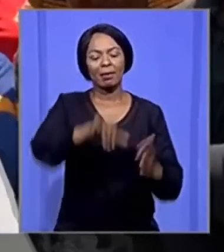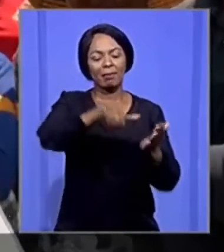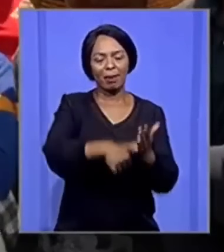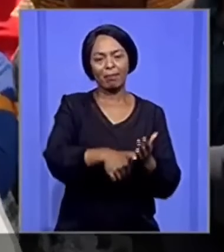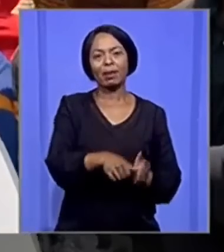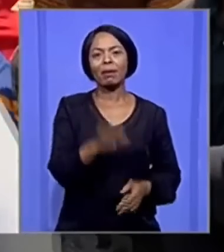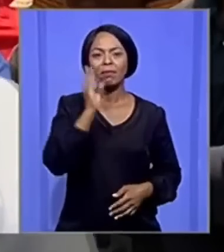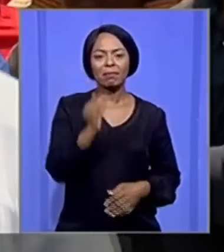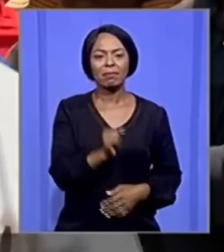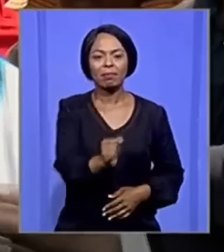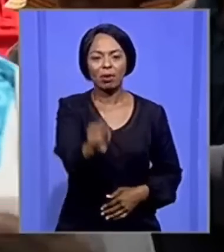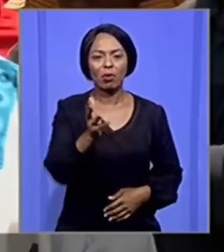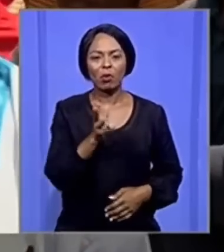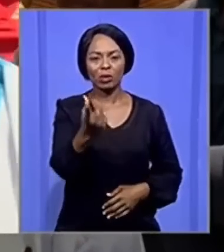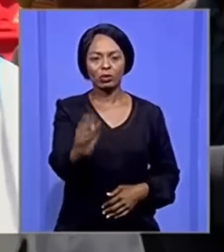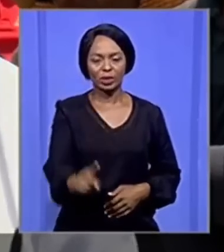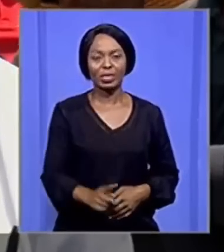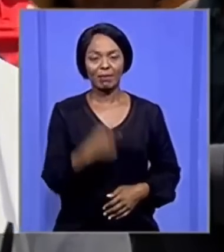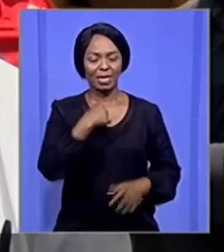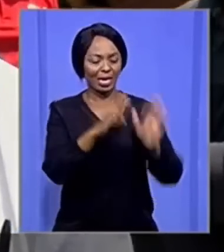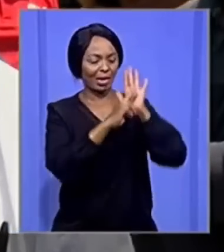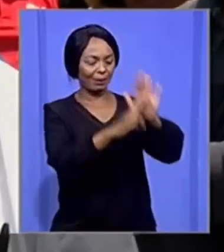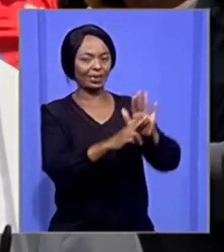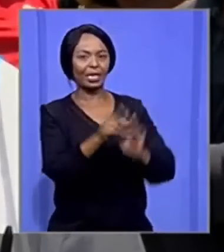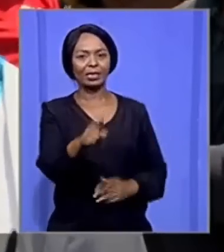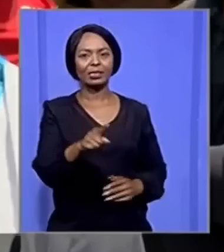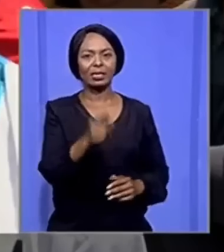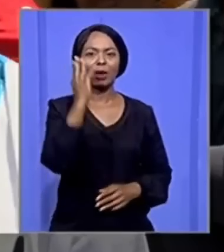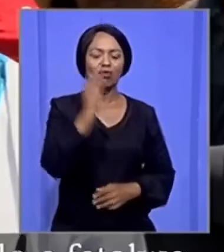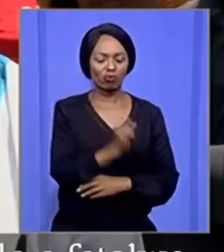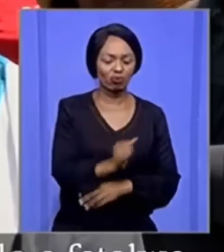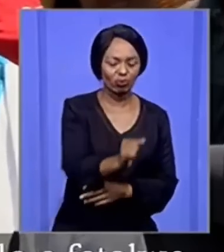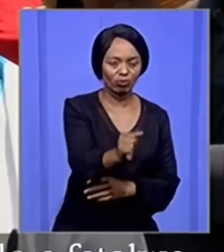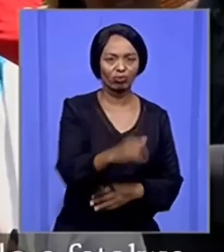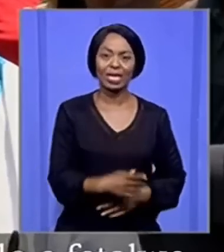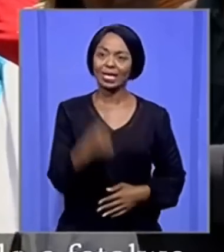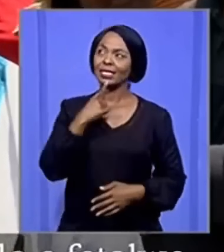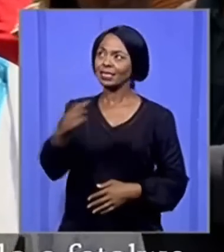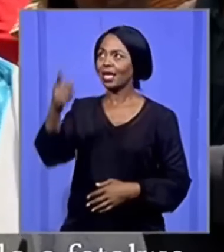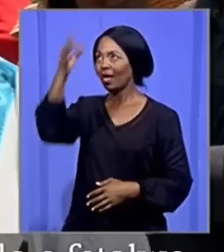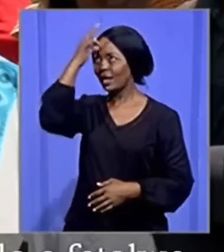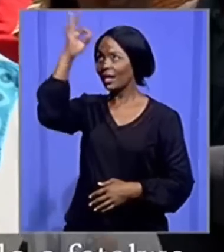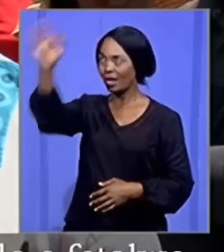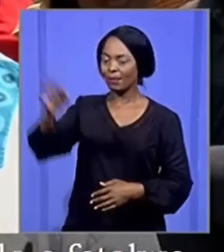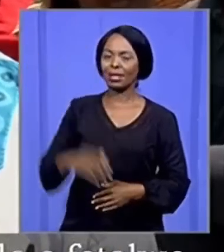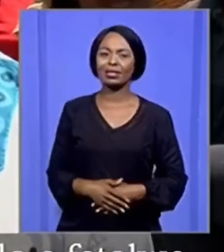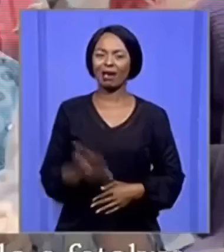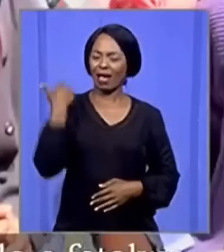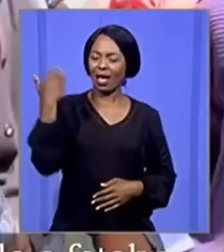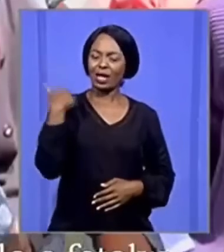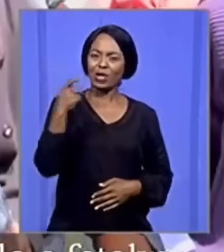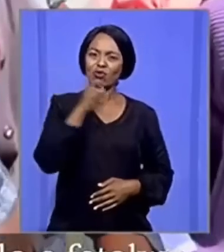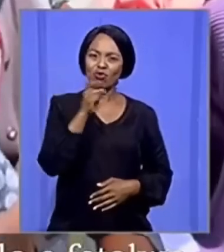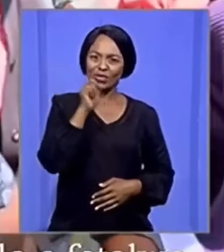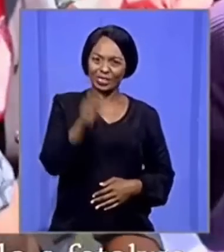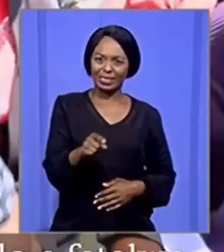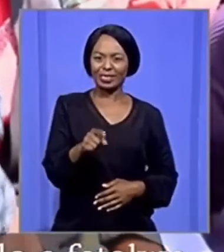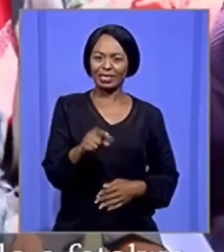na ba nthupile gore ke botse mmuso ore dipay a di boelele mo di beng di le ona a